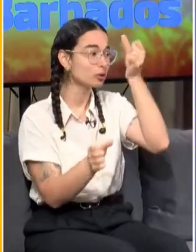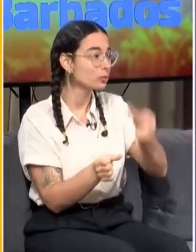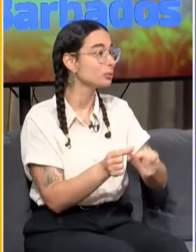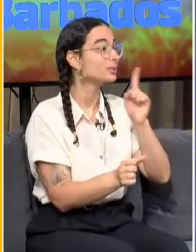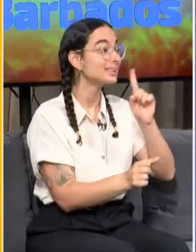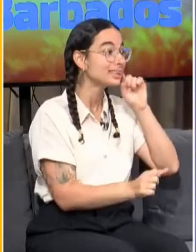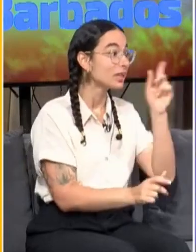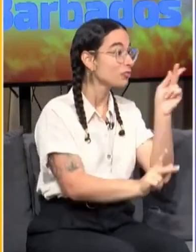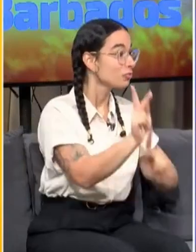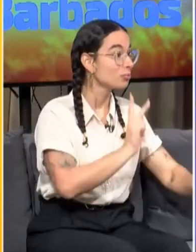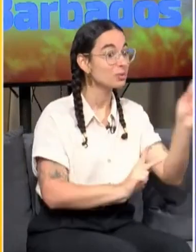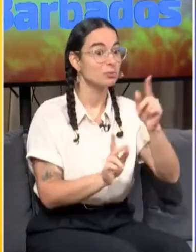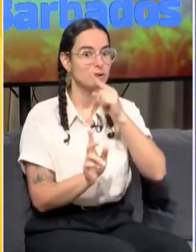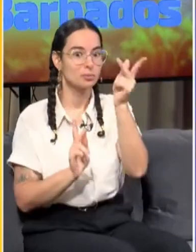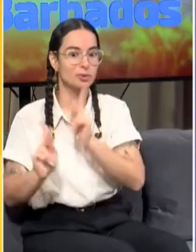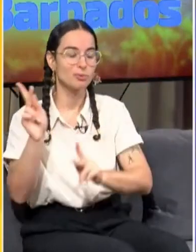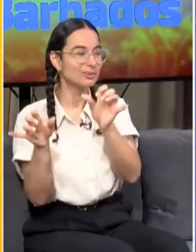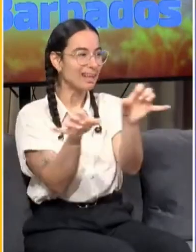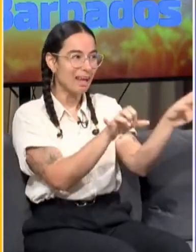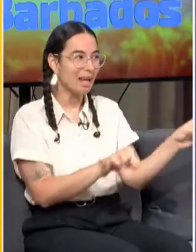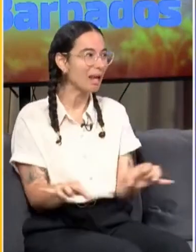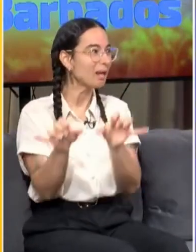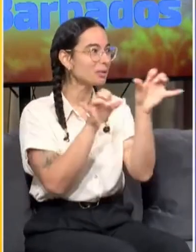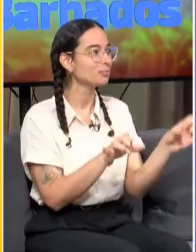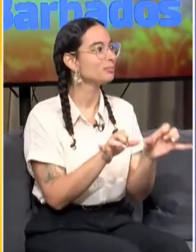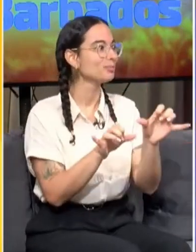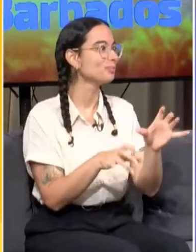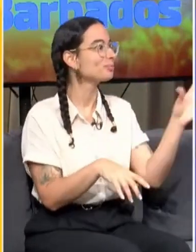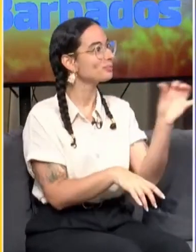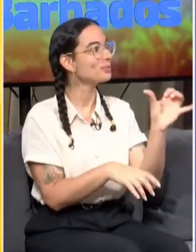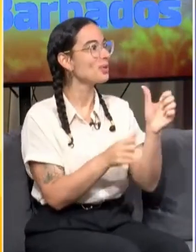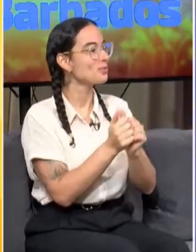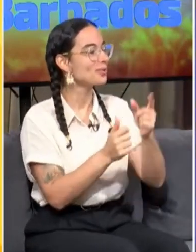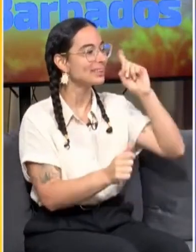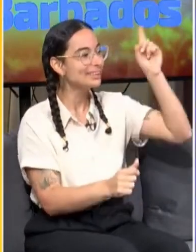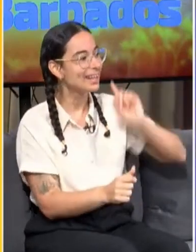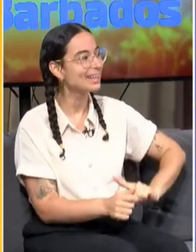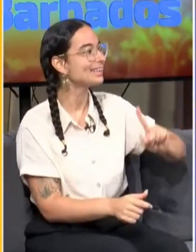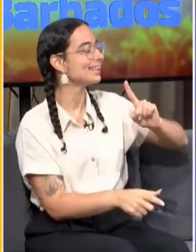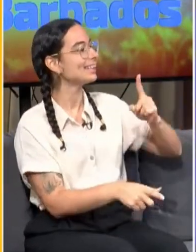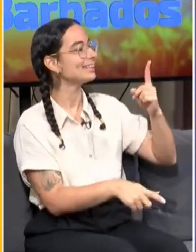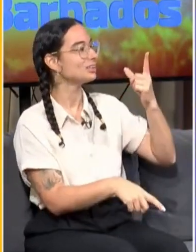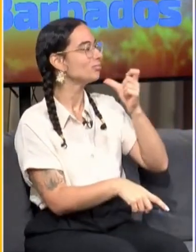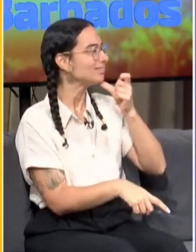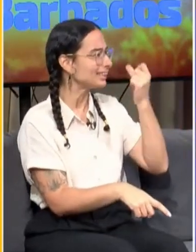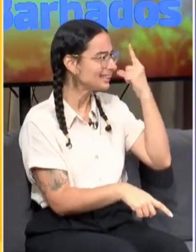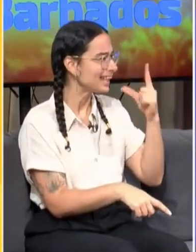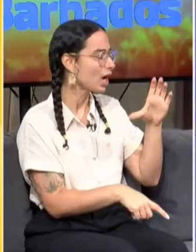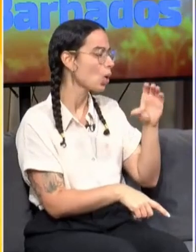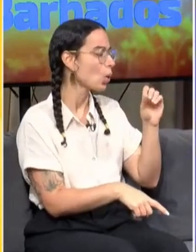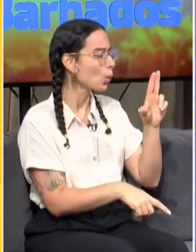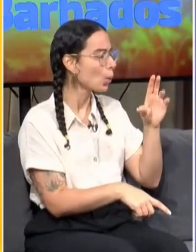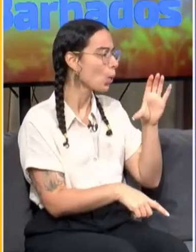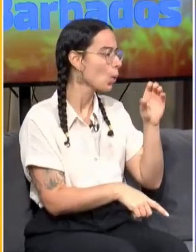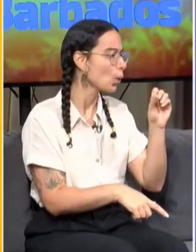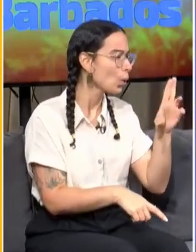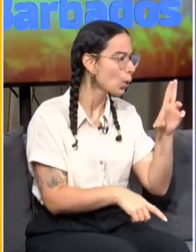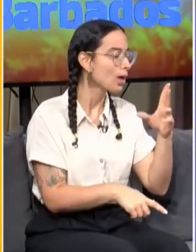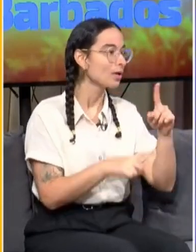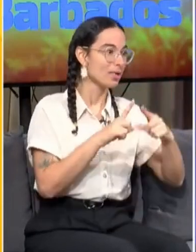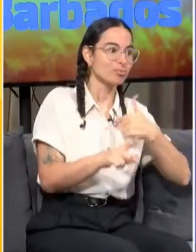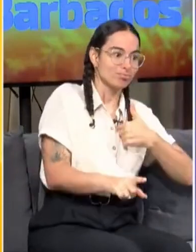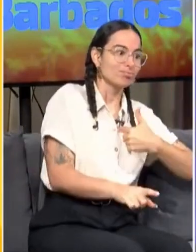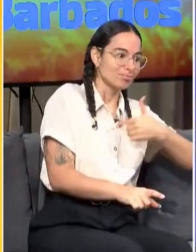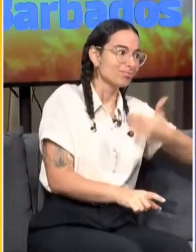that Tailyn didn't understand that he meant cuckoo, and I did, because of our cultural